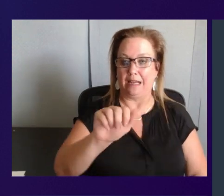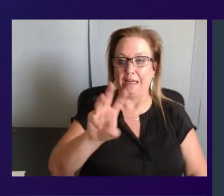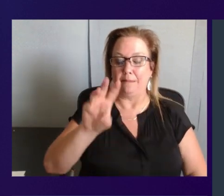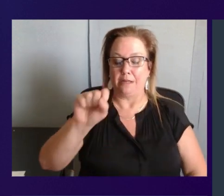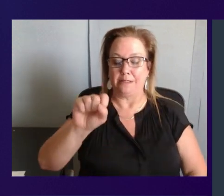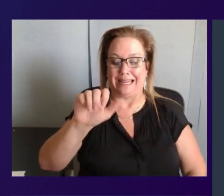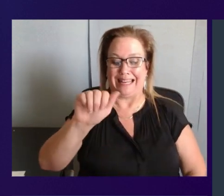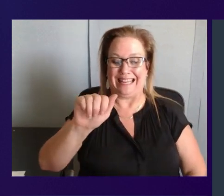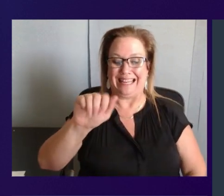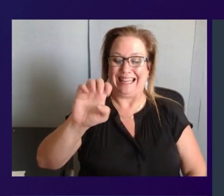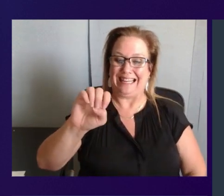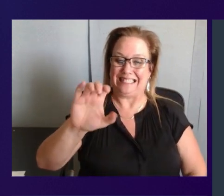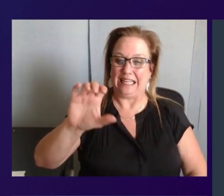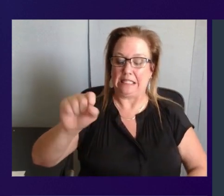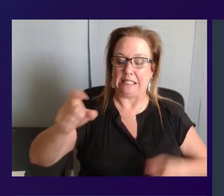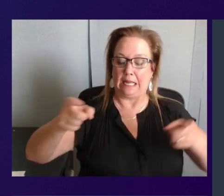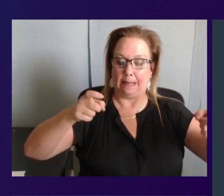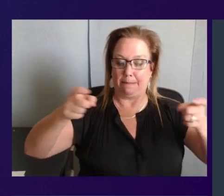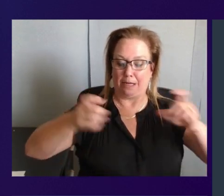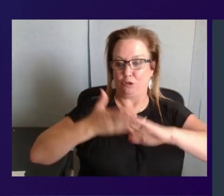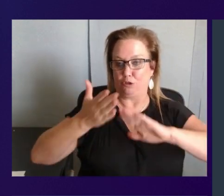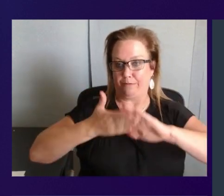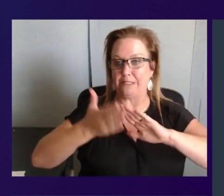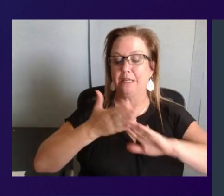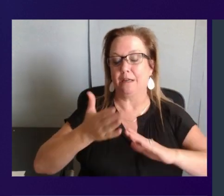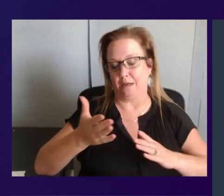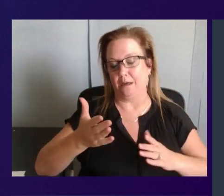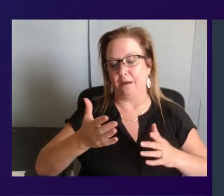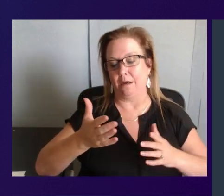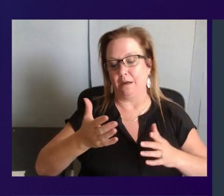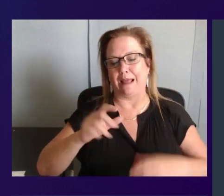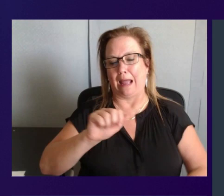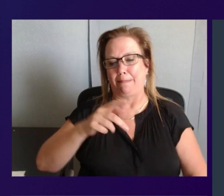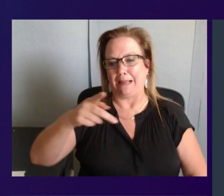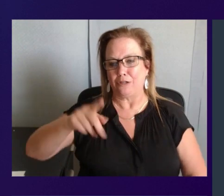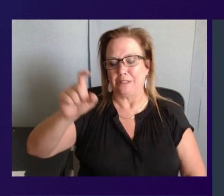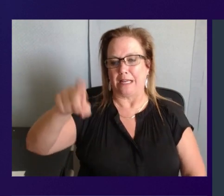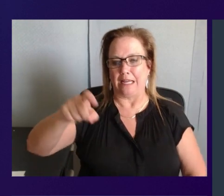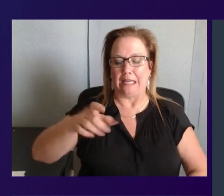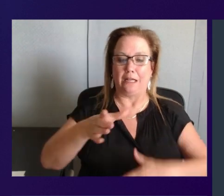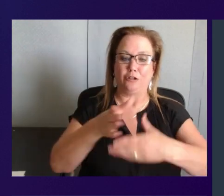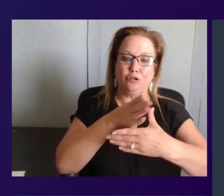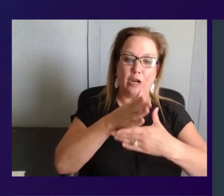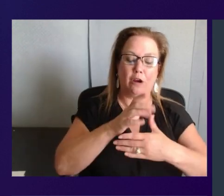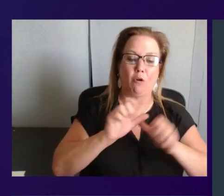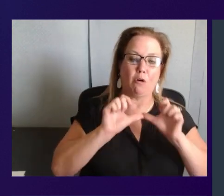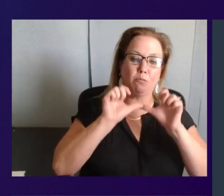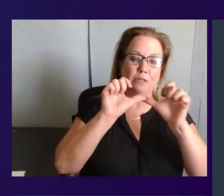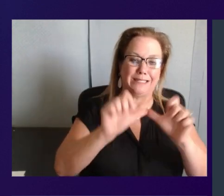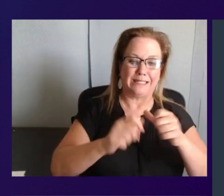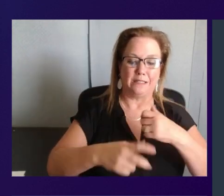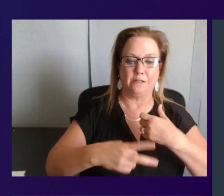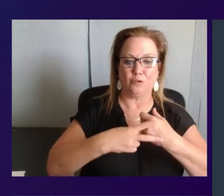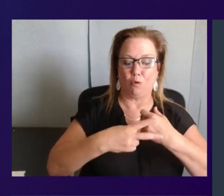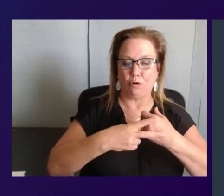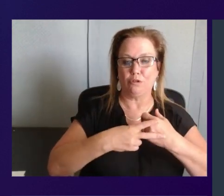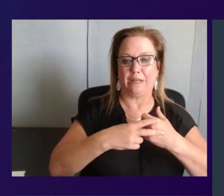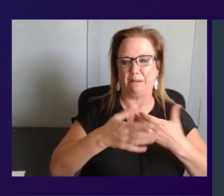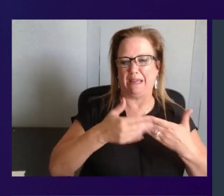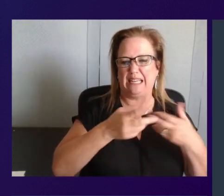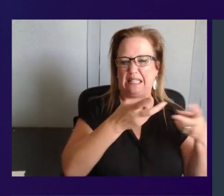ECS and the managed Kubernetes service, even applications that need either shared or persistent storage can easily be